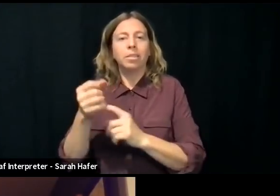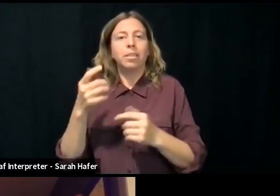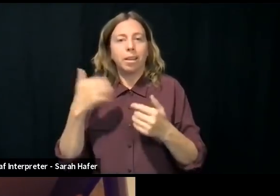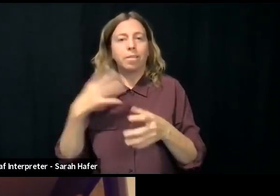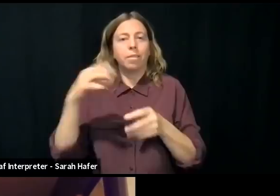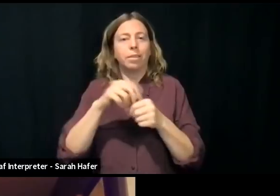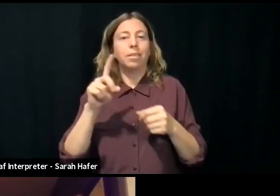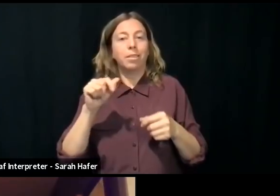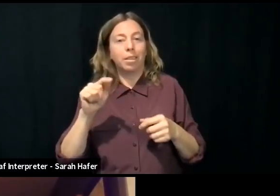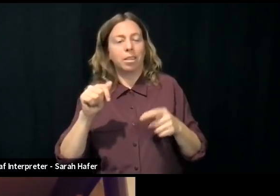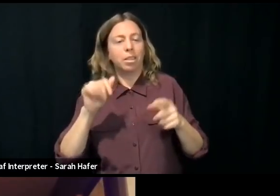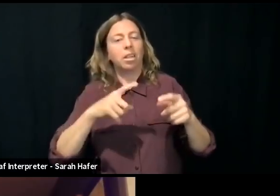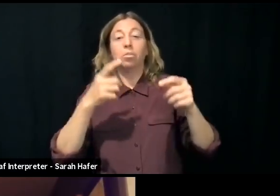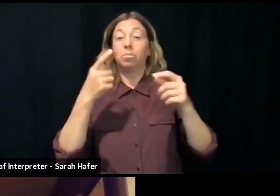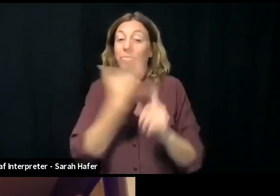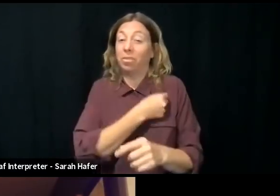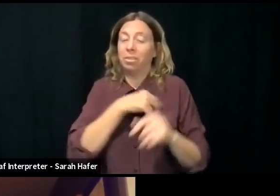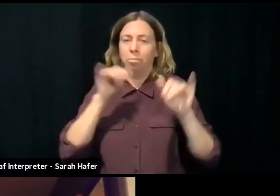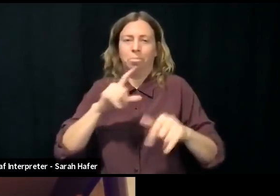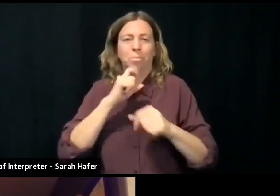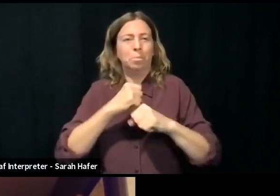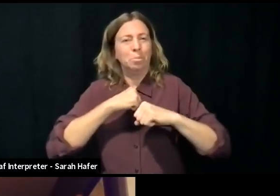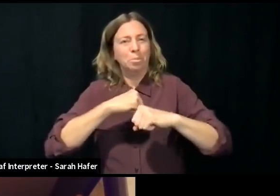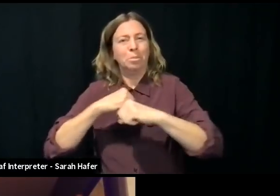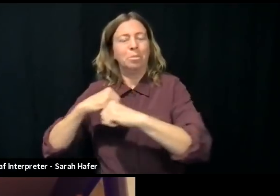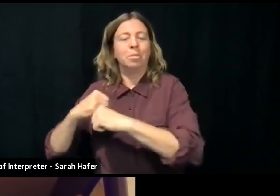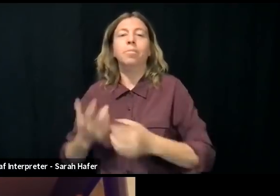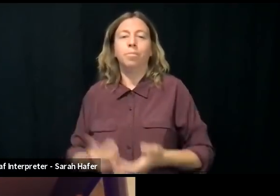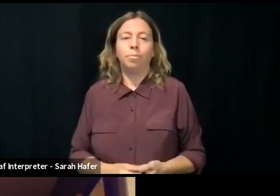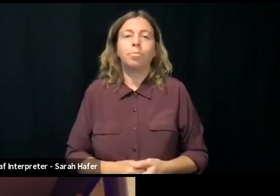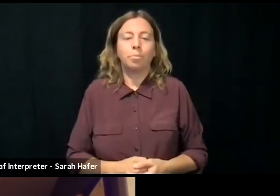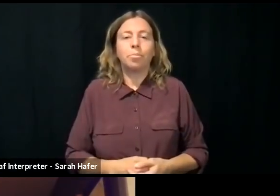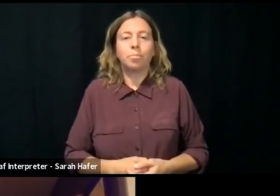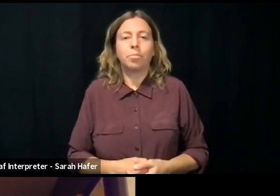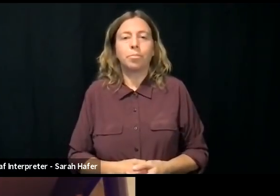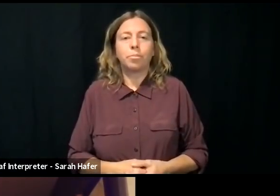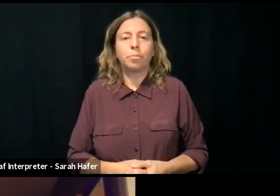Question from Rachel, is there any data on whether breakthrough cases are more frequent in